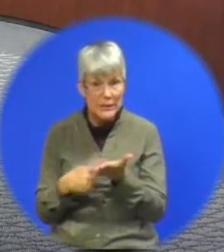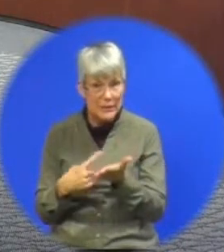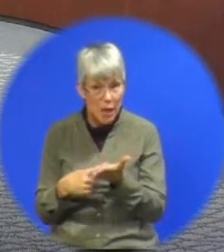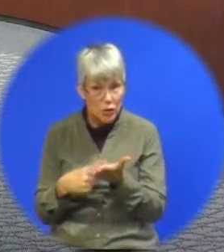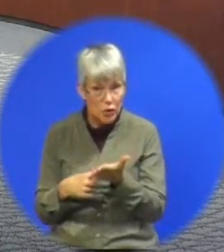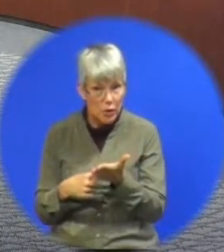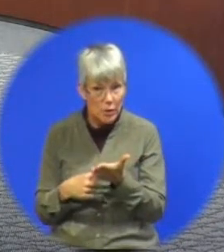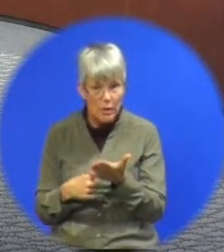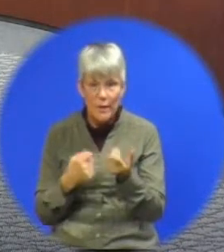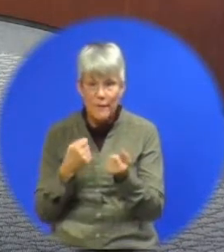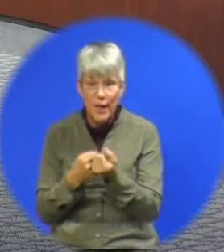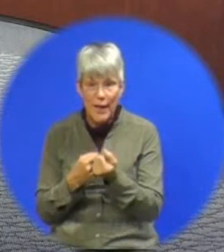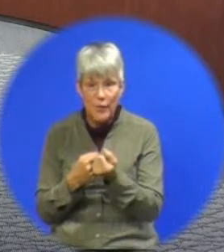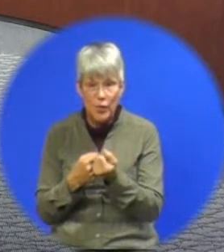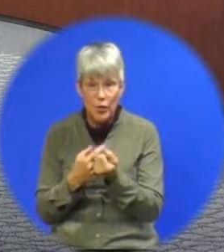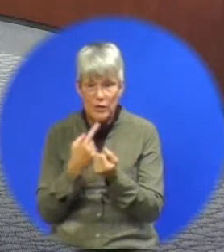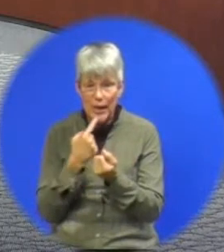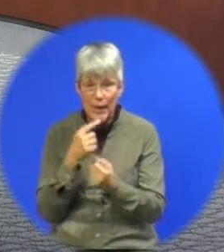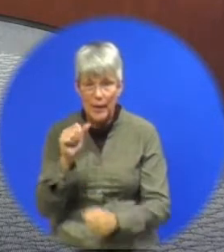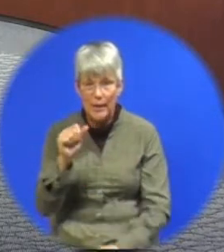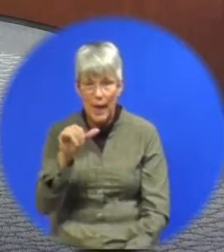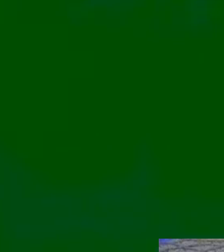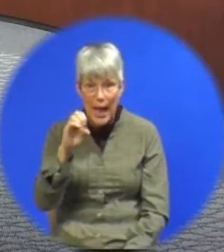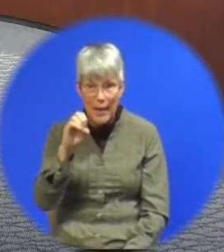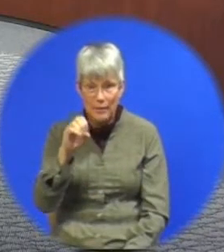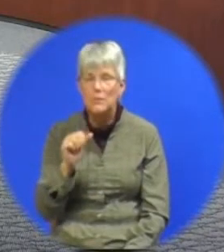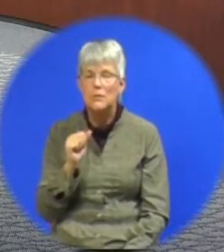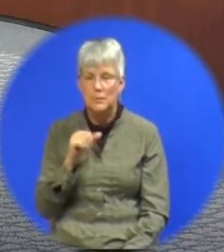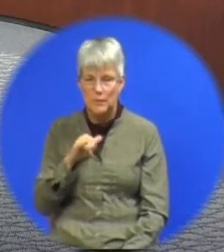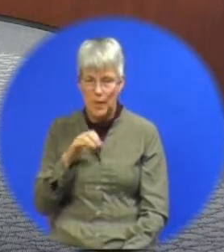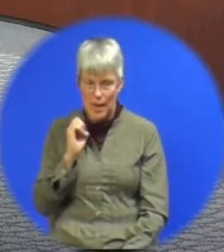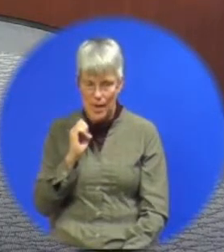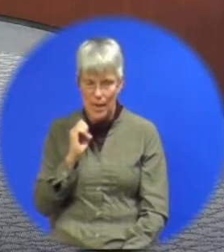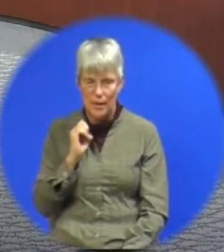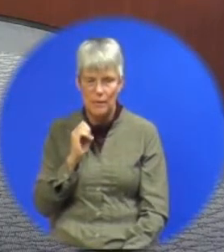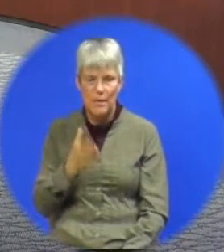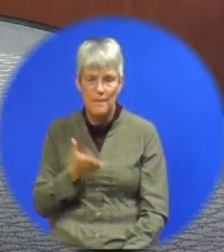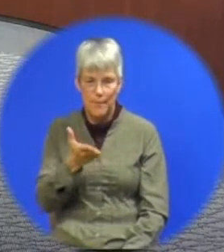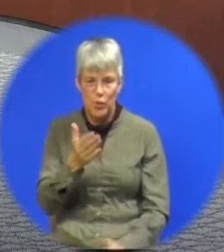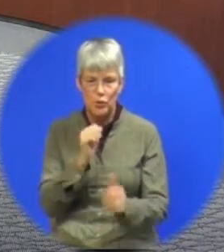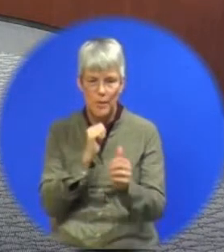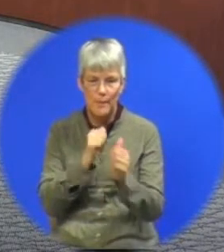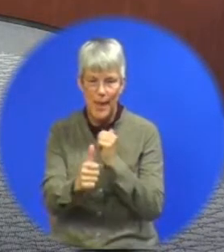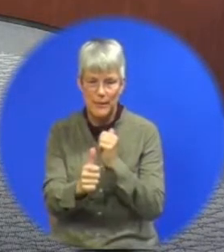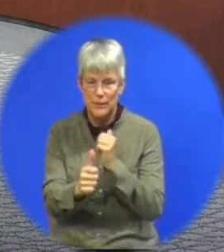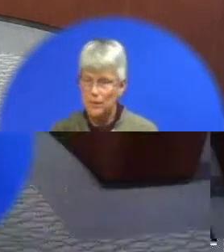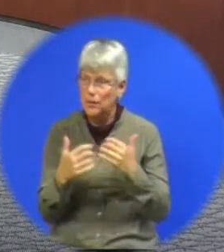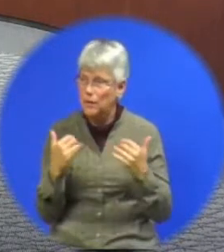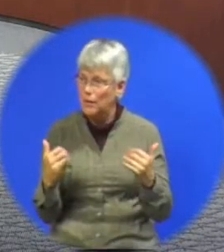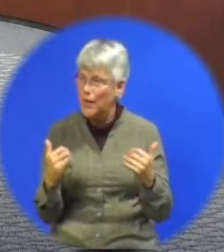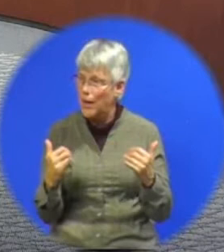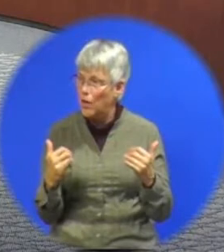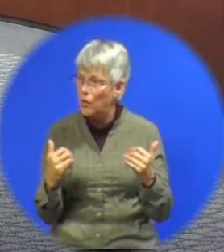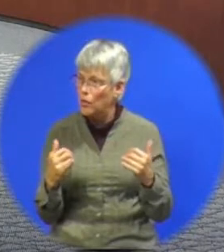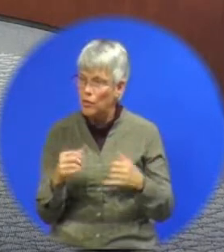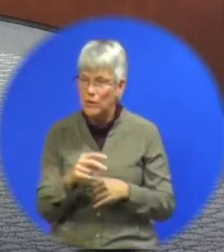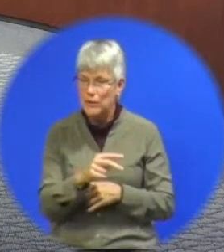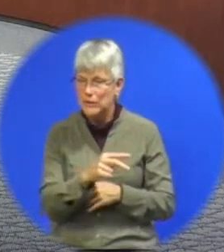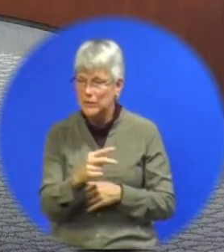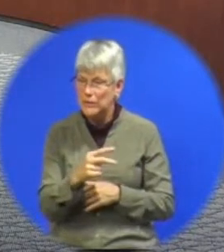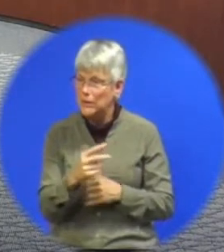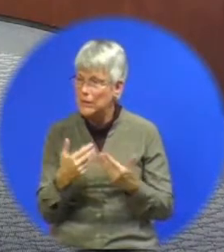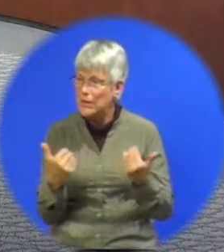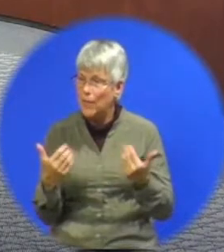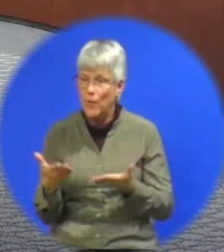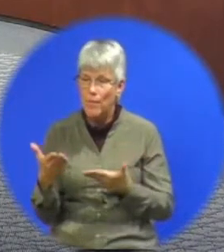All in favor of the motion, please signify by saying aye. Aye. Motion passes. I need a second motion, please. Motion